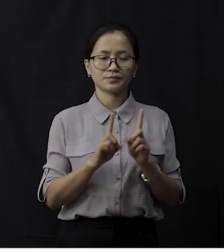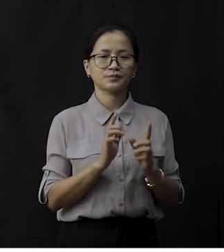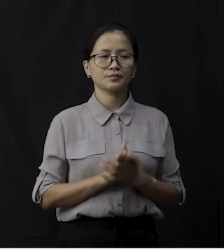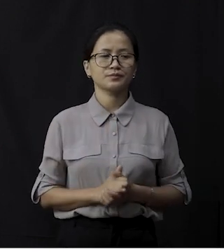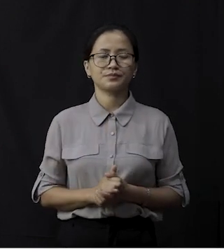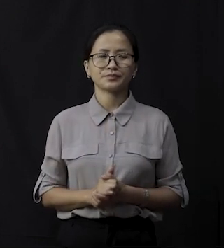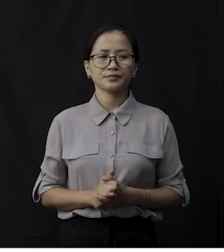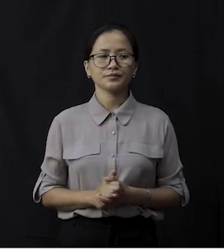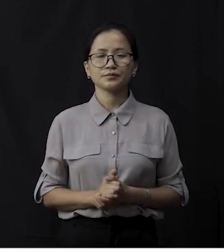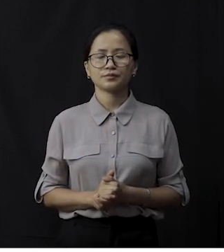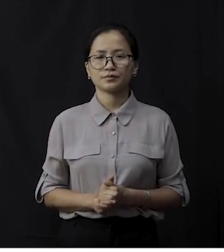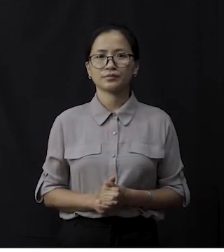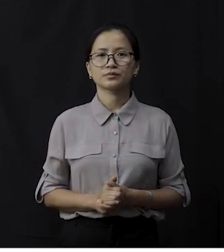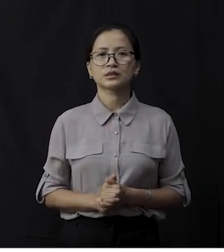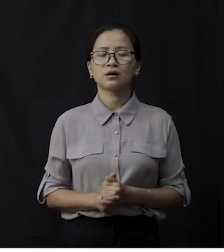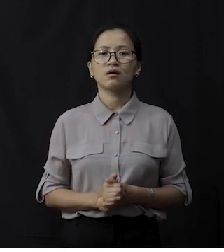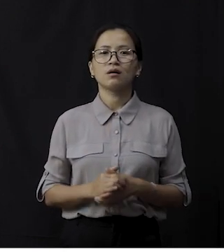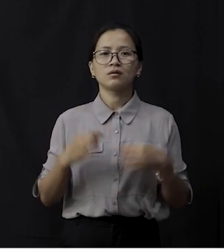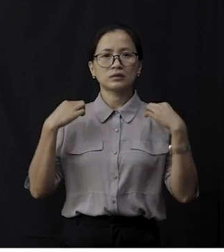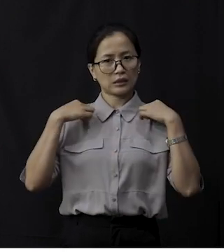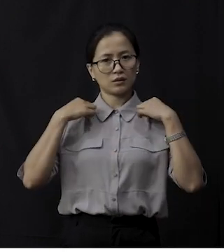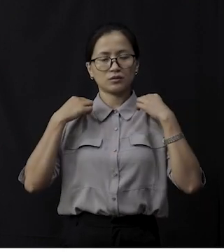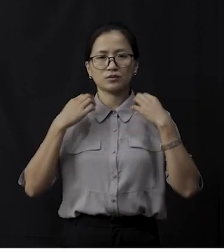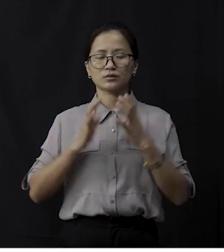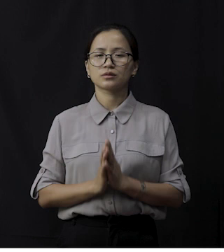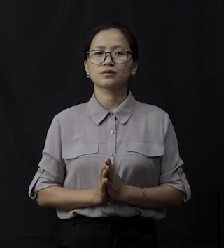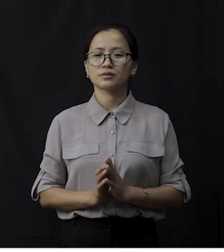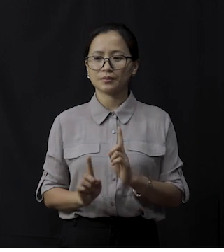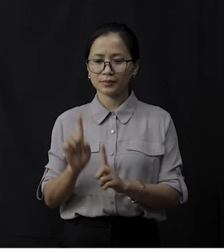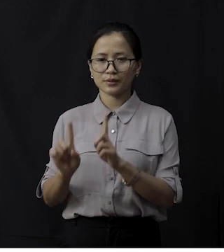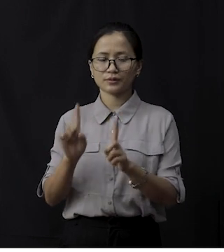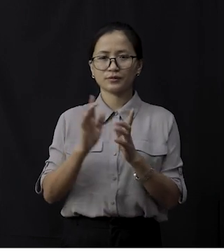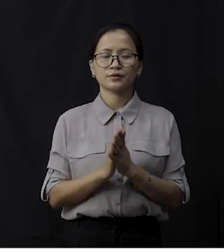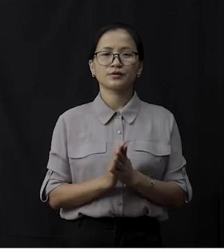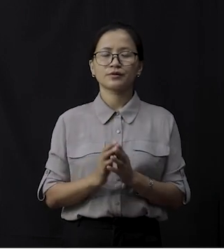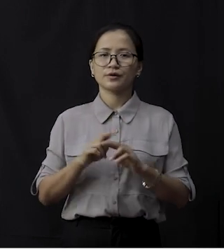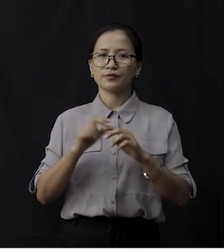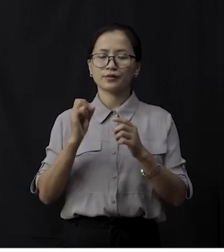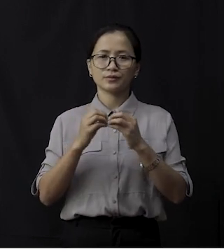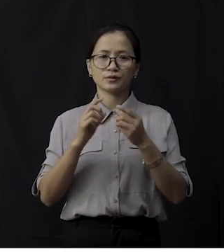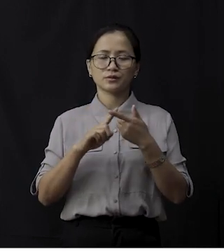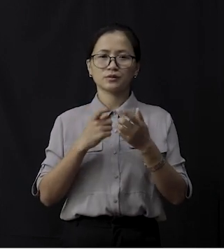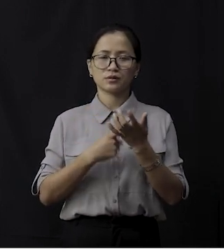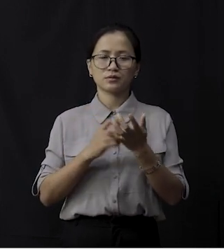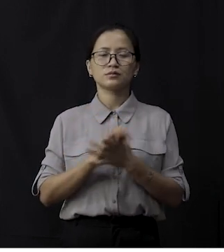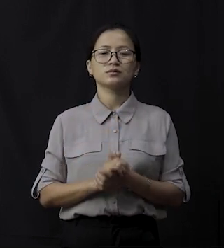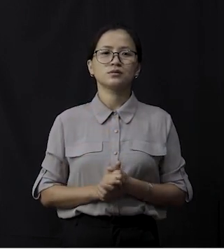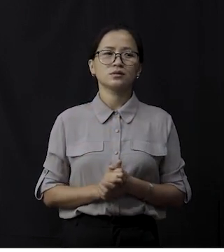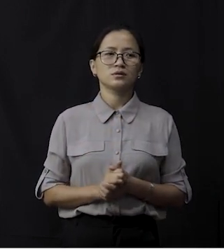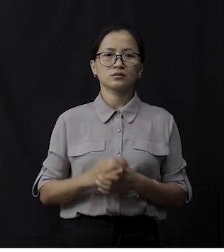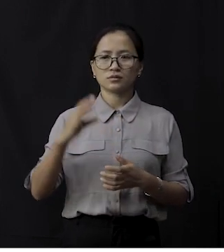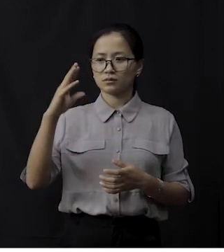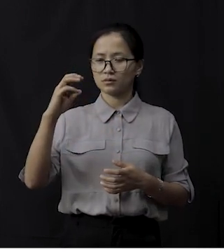Yes, clothes are made from plant fibers like jute, cotton core, etc. See, the